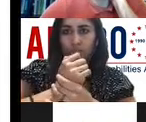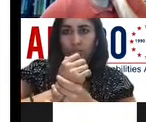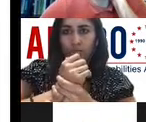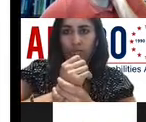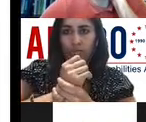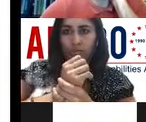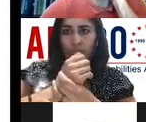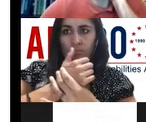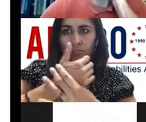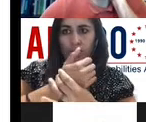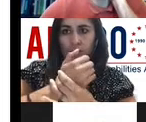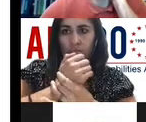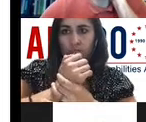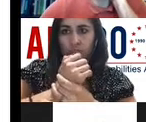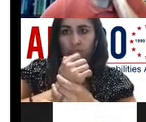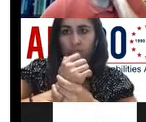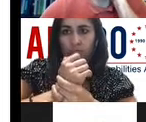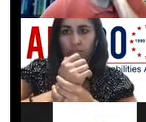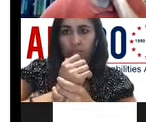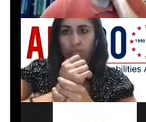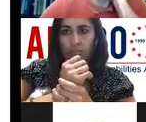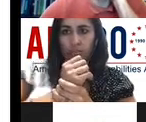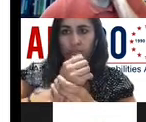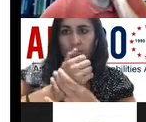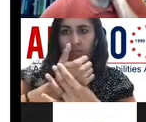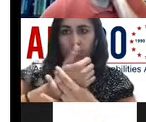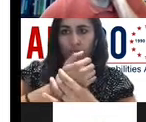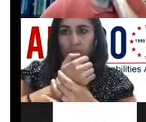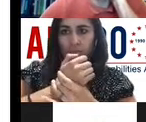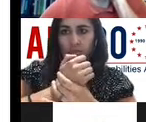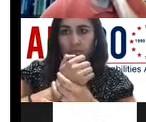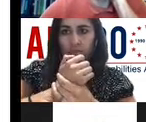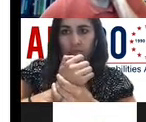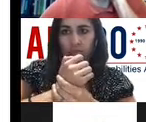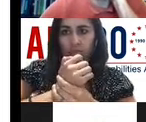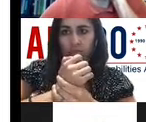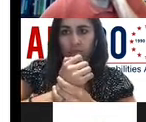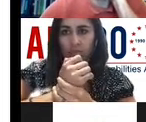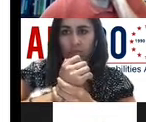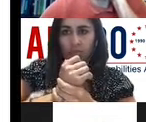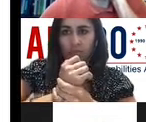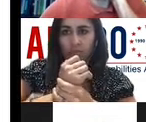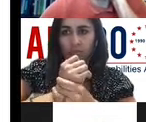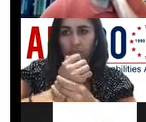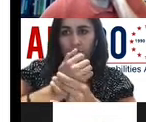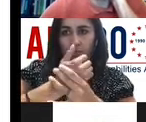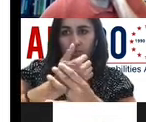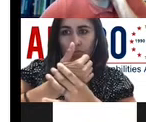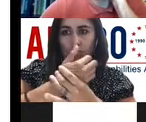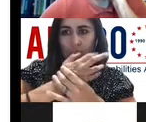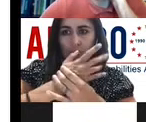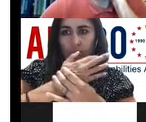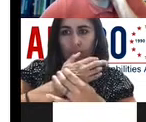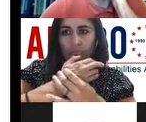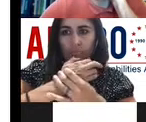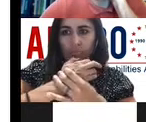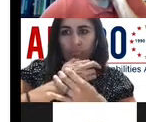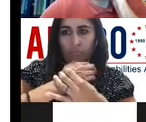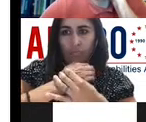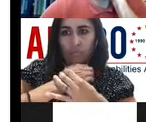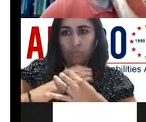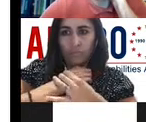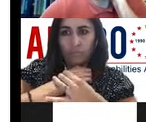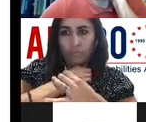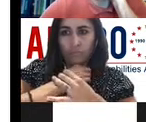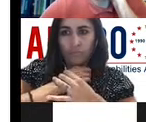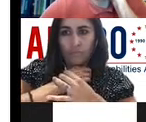Different Zoom resources have been developed. I mentioned this a little earlier. Have been developed by members of our national network.